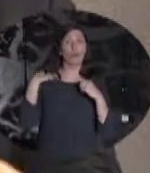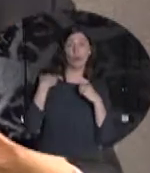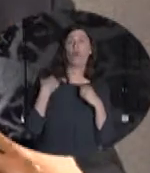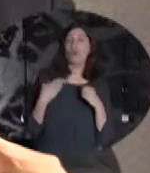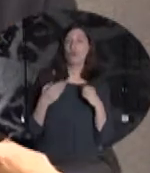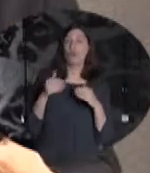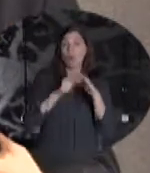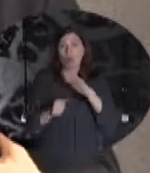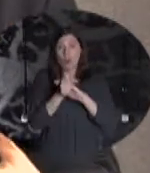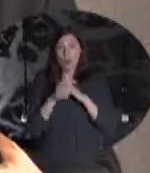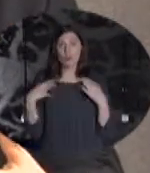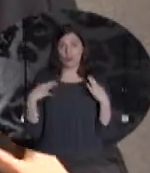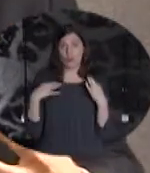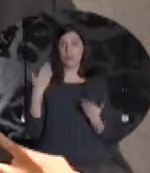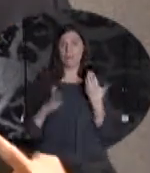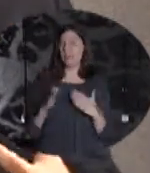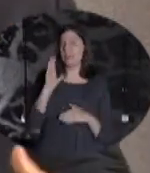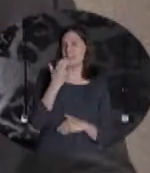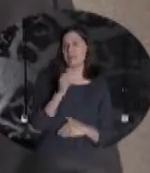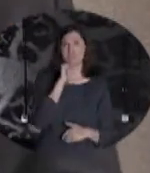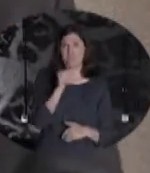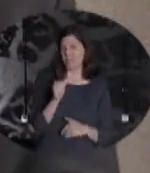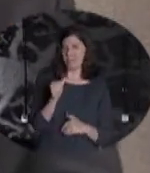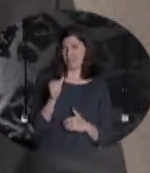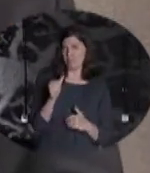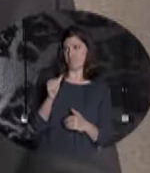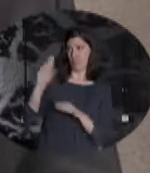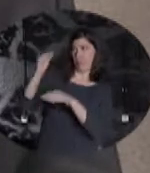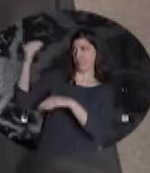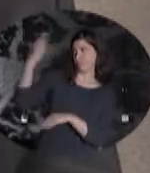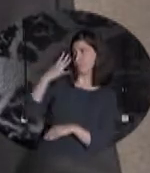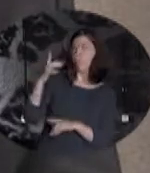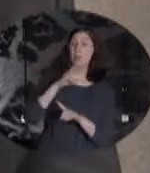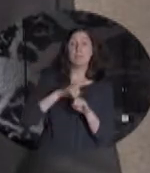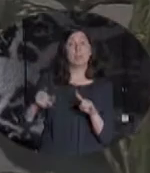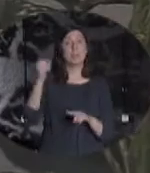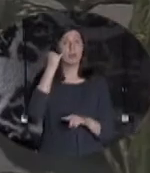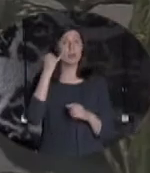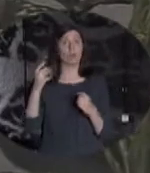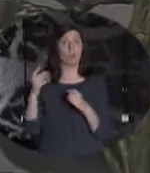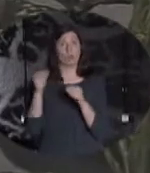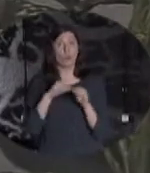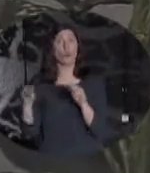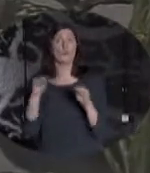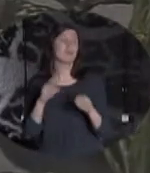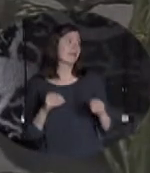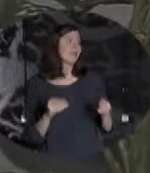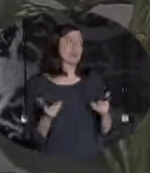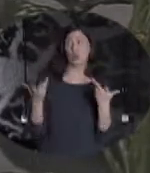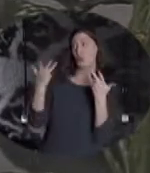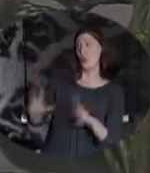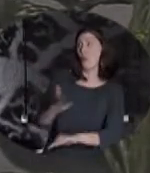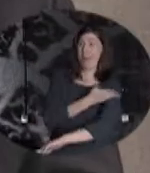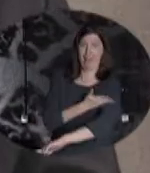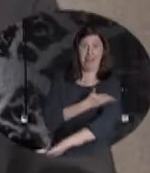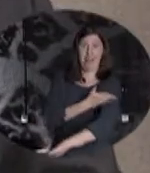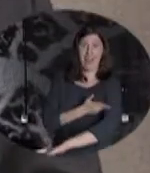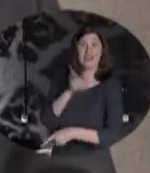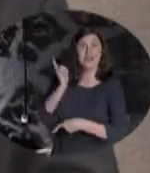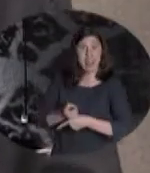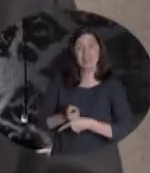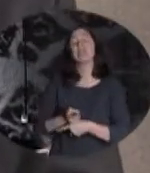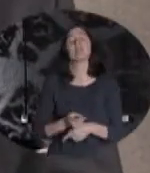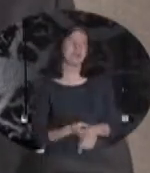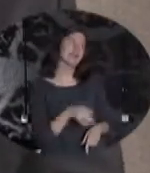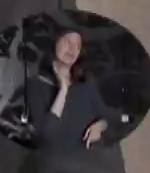that may not seem like they're going to be exposed, but as you move, may be exposed. And you know that once you get a farmer's tan. Absolutely. You know. You never make that mistake twice,